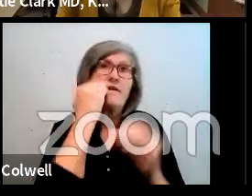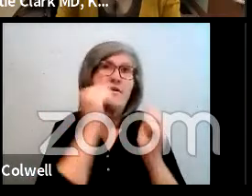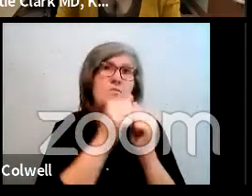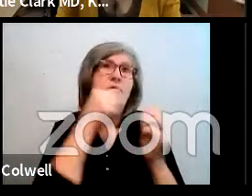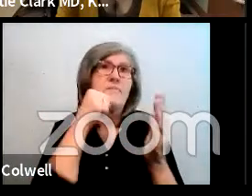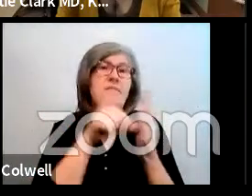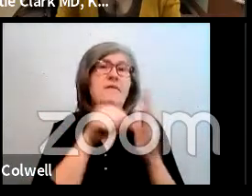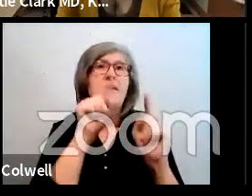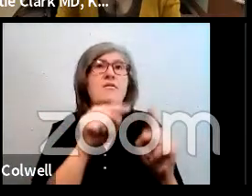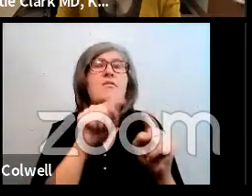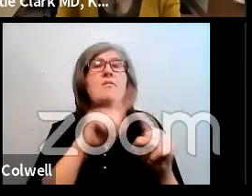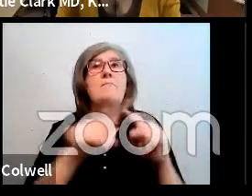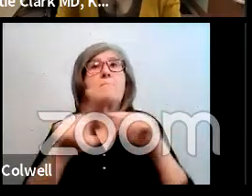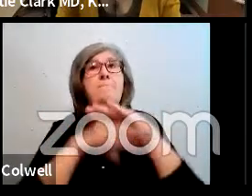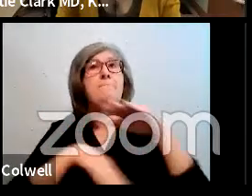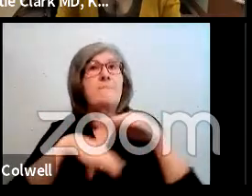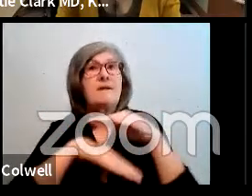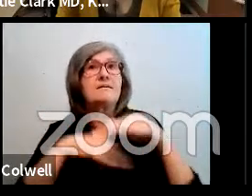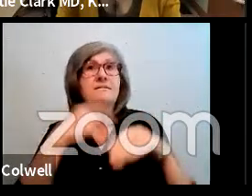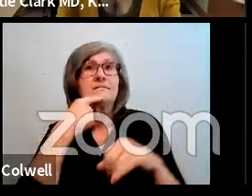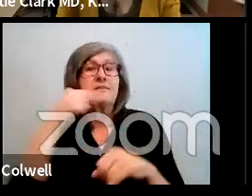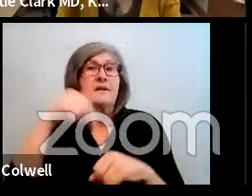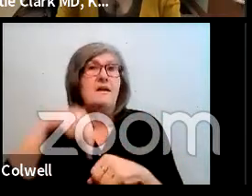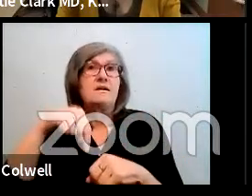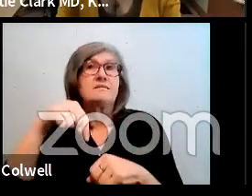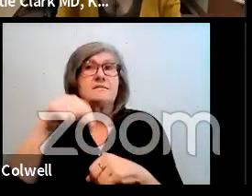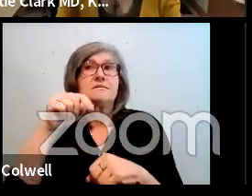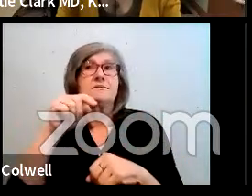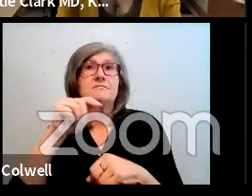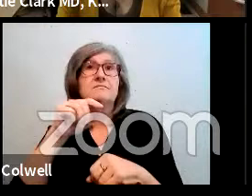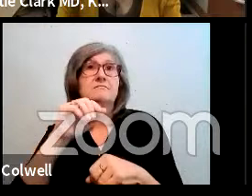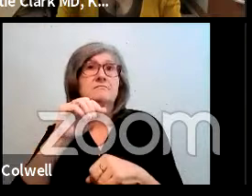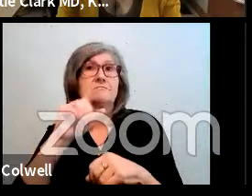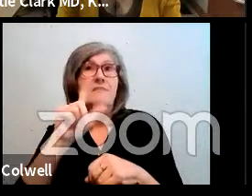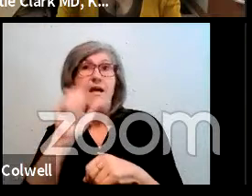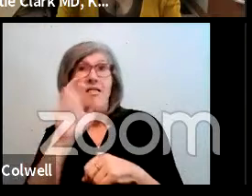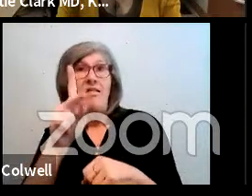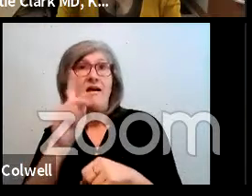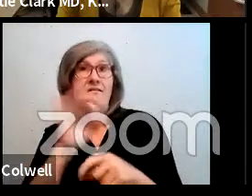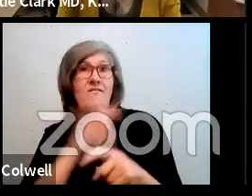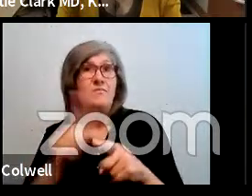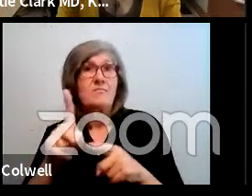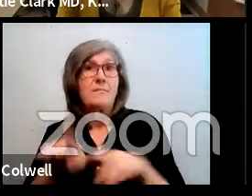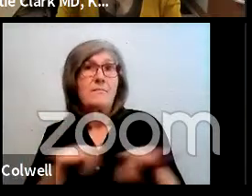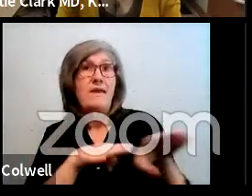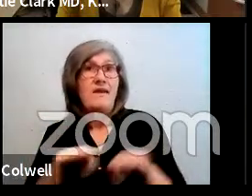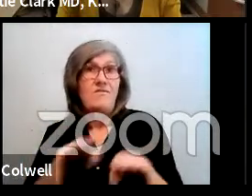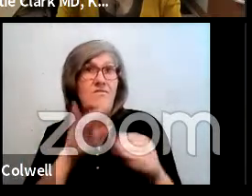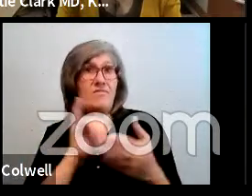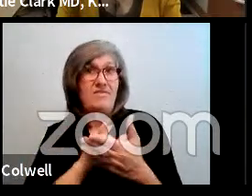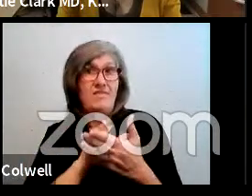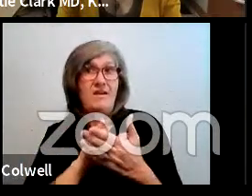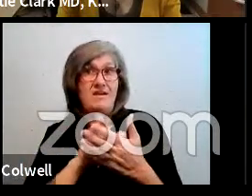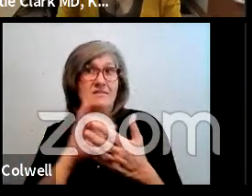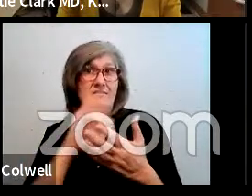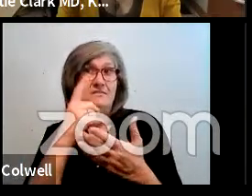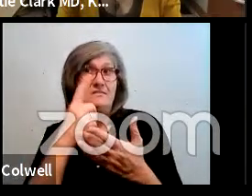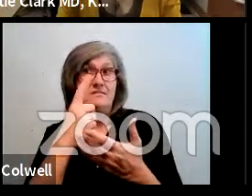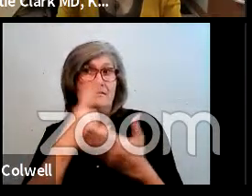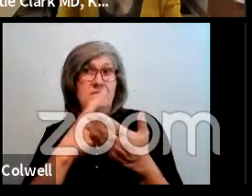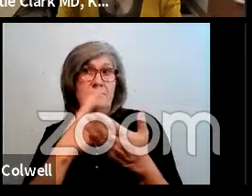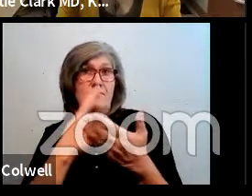letter, but basically this is a lack of professionalism. Is that sort of the rubric under